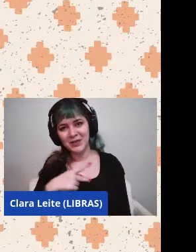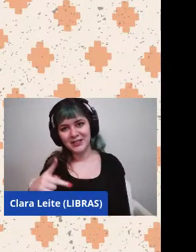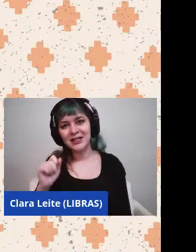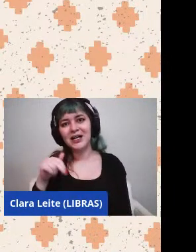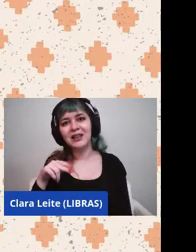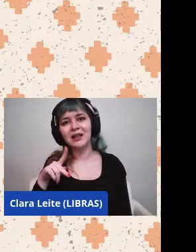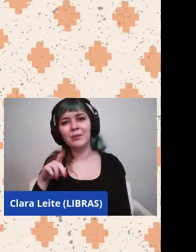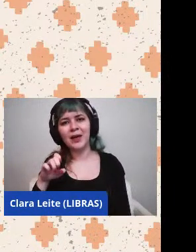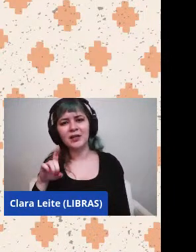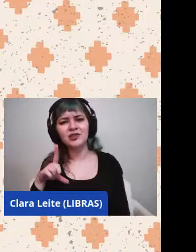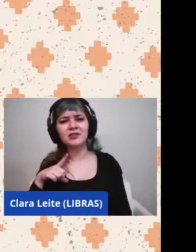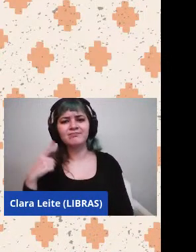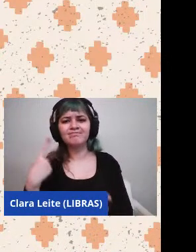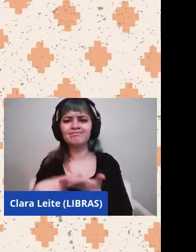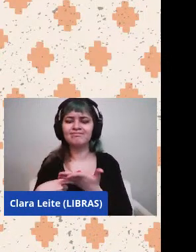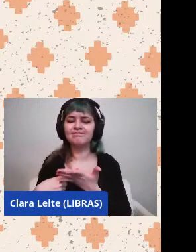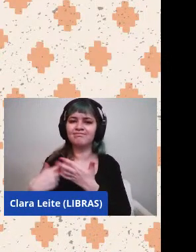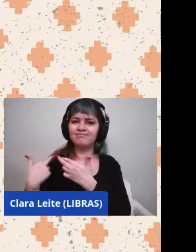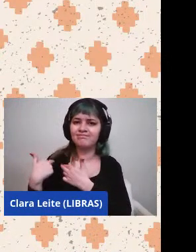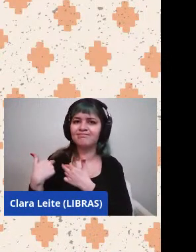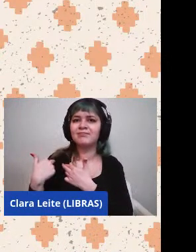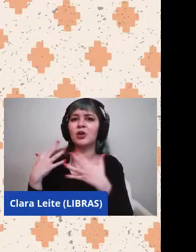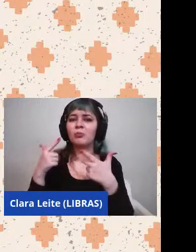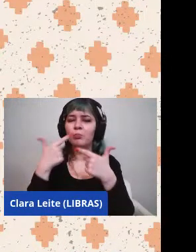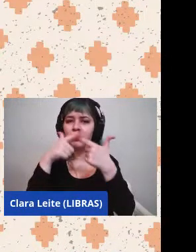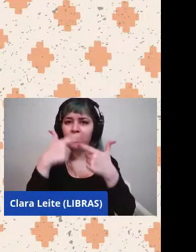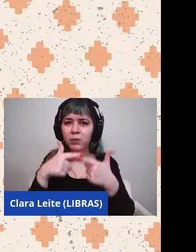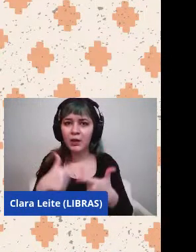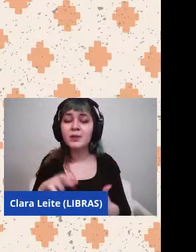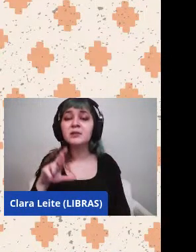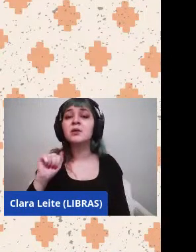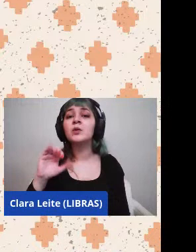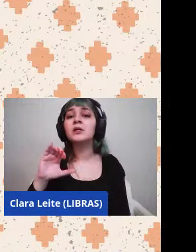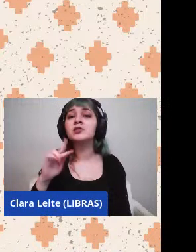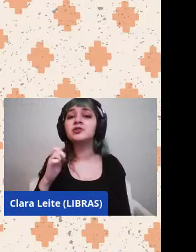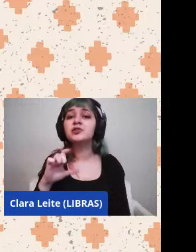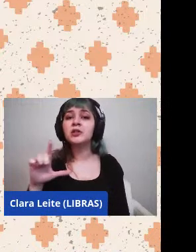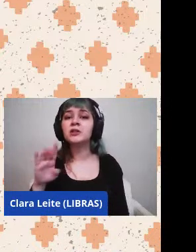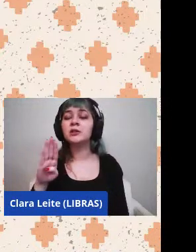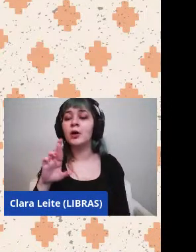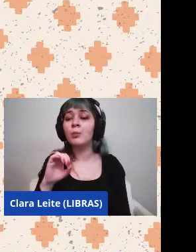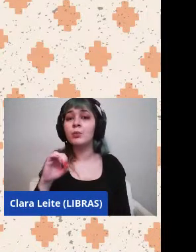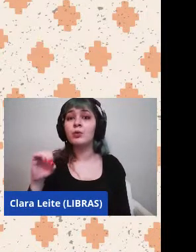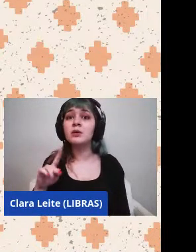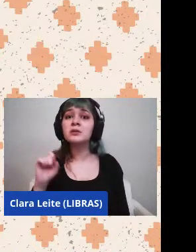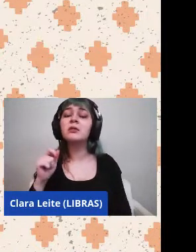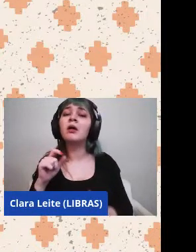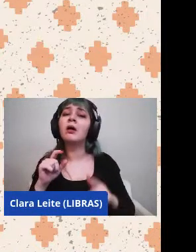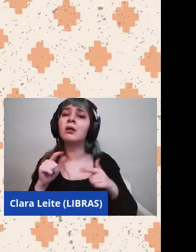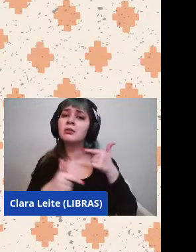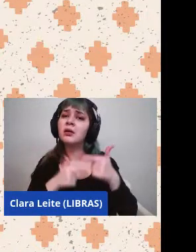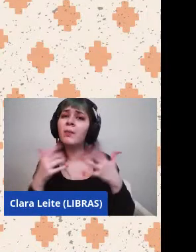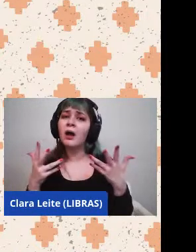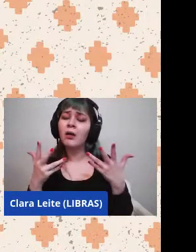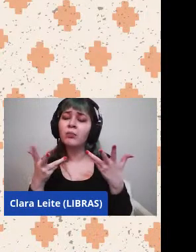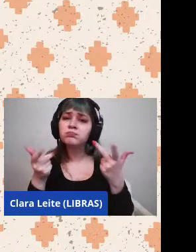is deeply committed to these issues, to Raquel Brooks for her fine work, her ethical